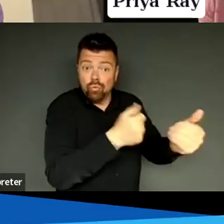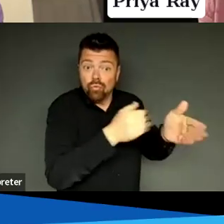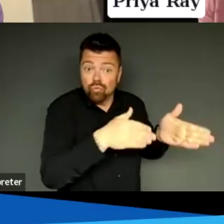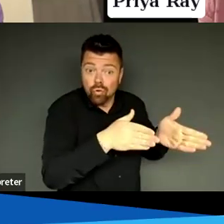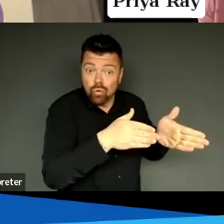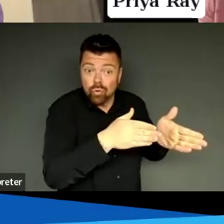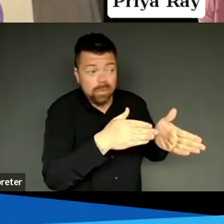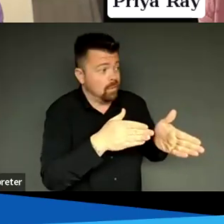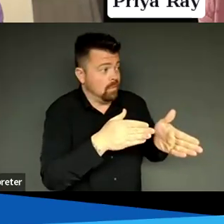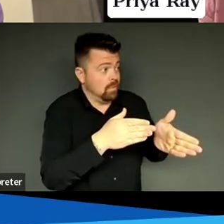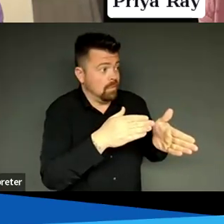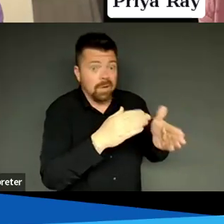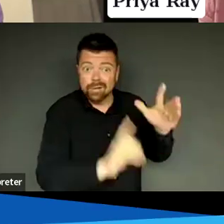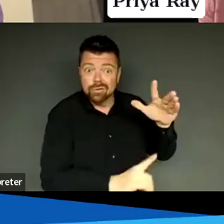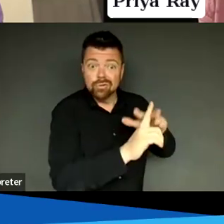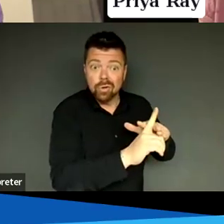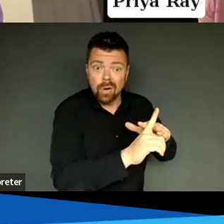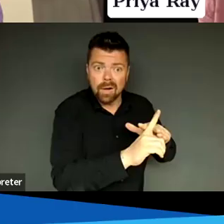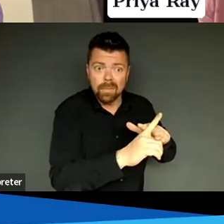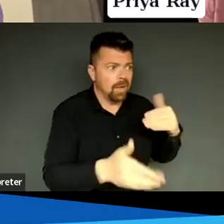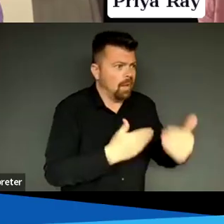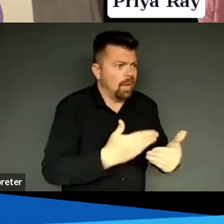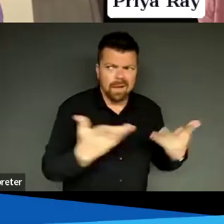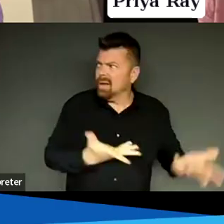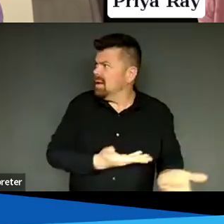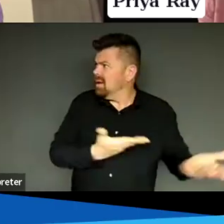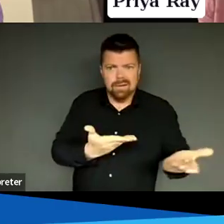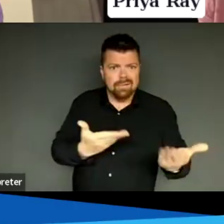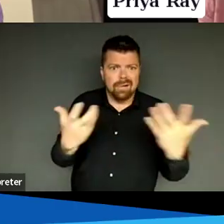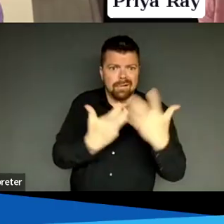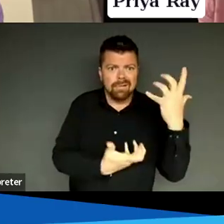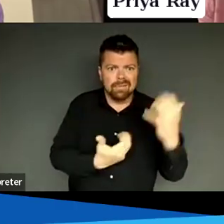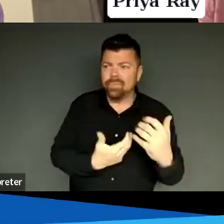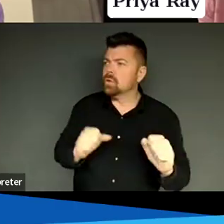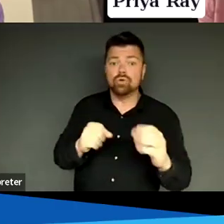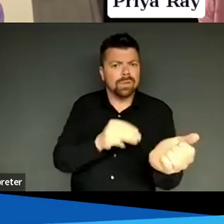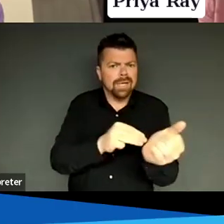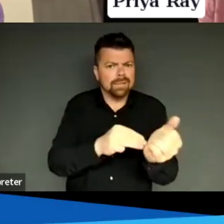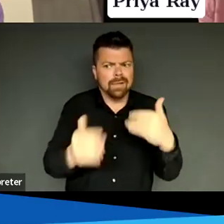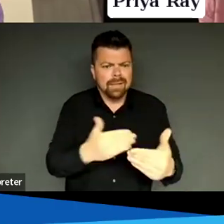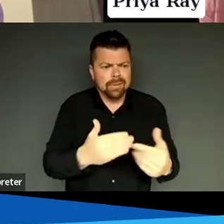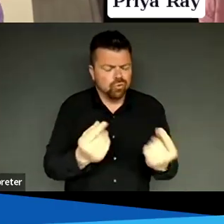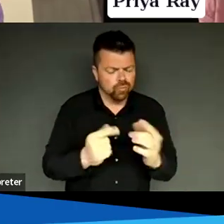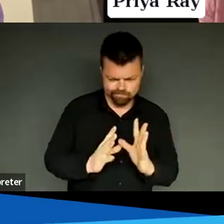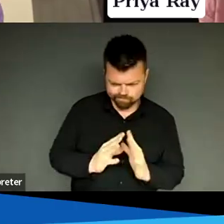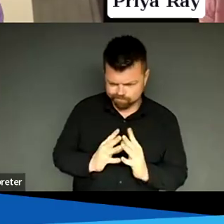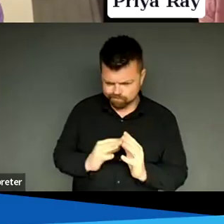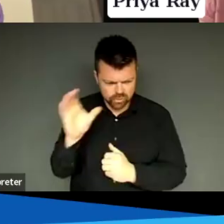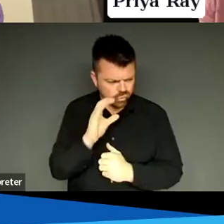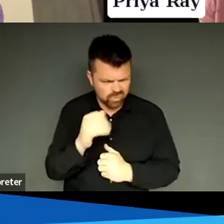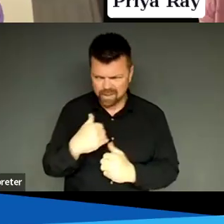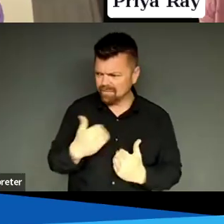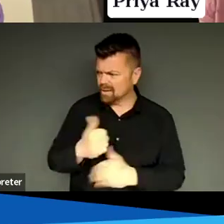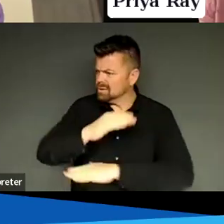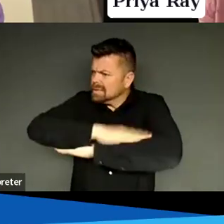then the doctor has to go figure out, like, is there a procedure room that has a table low enough? Is there a different place where